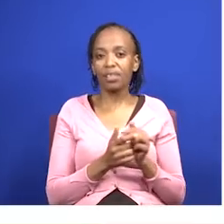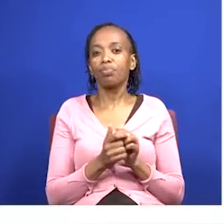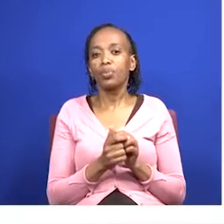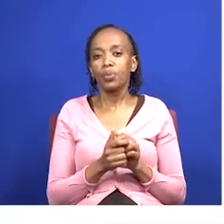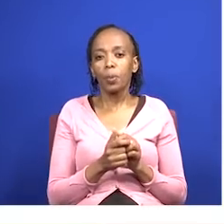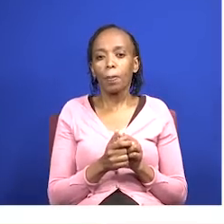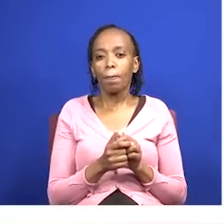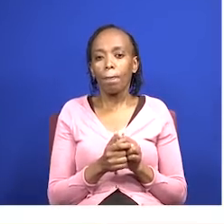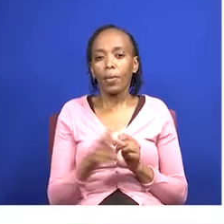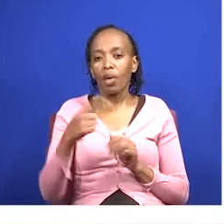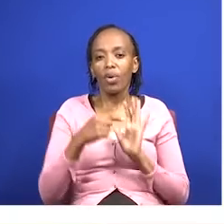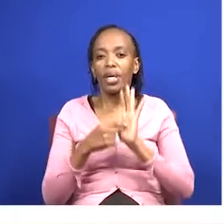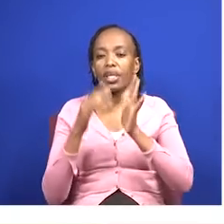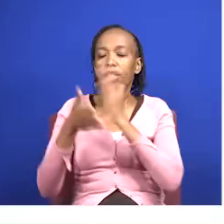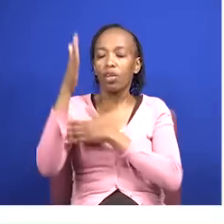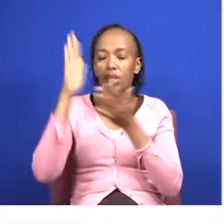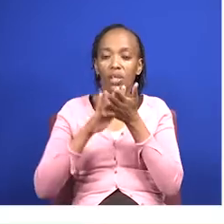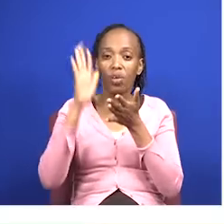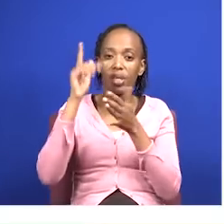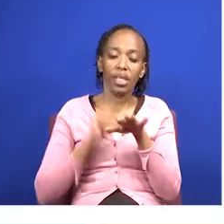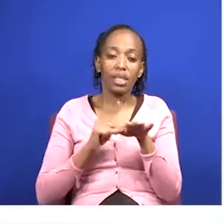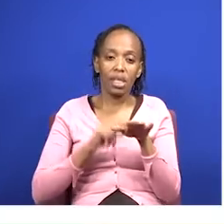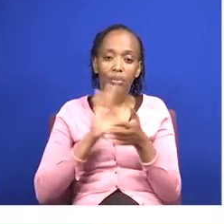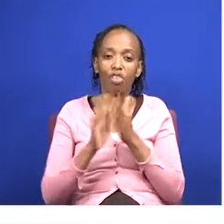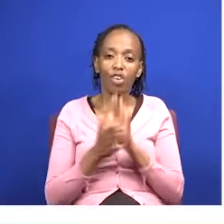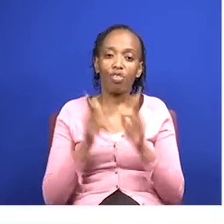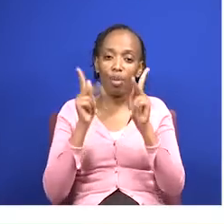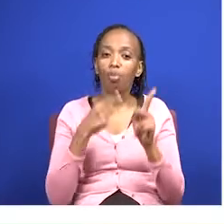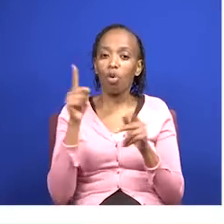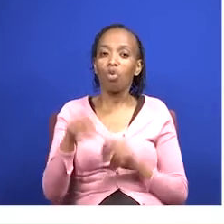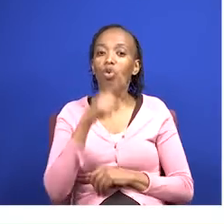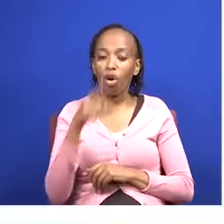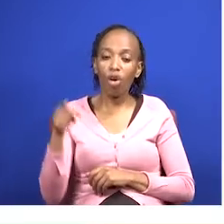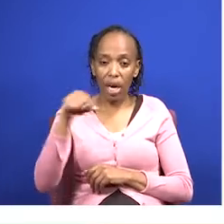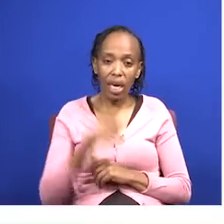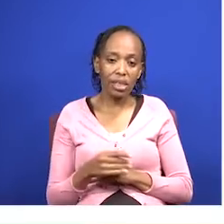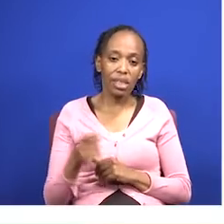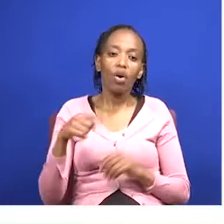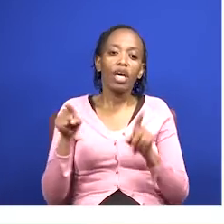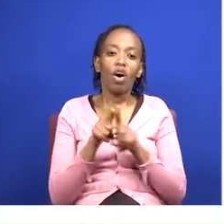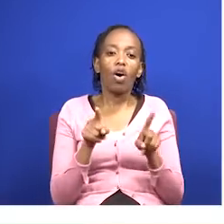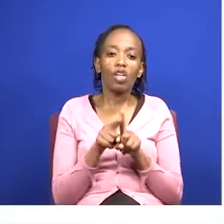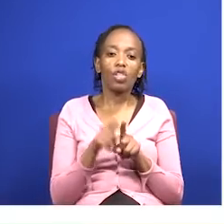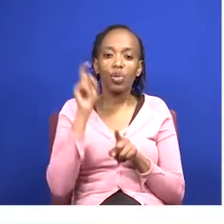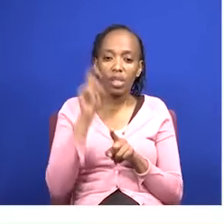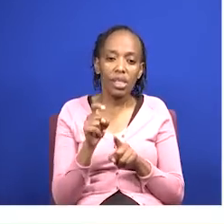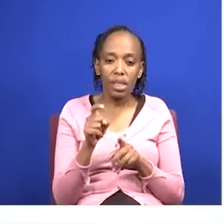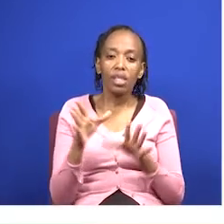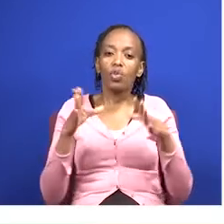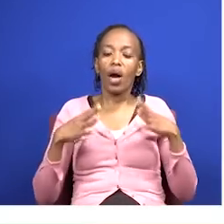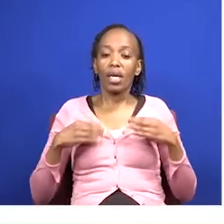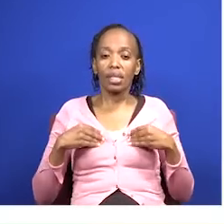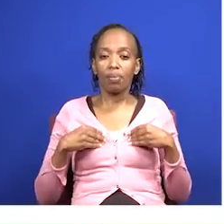forgive. We radiate God's glory when we forgive those who wrong us. We also need